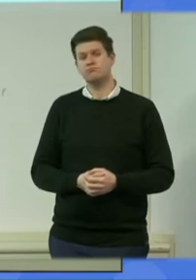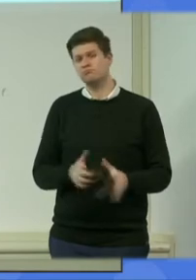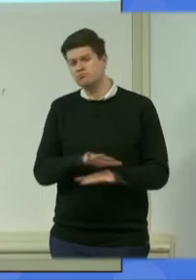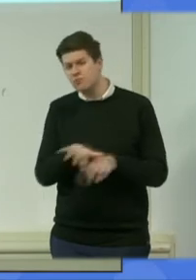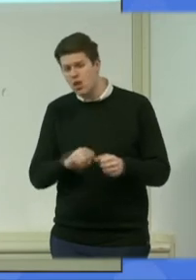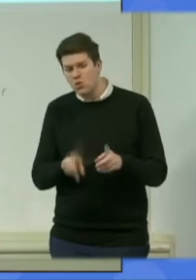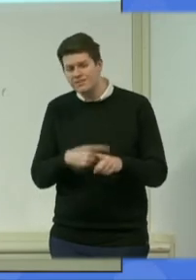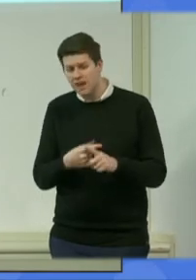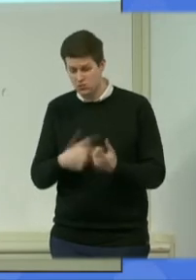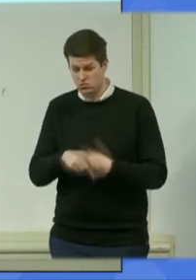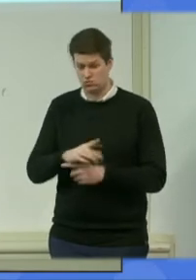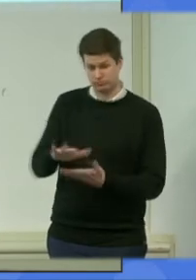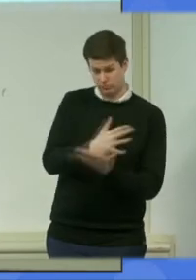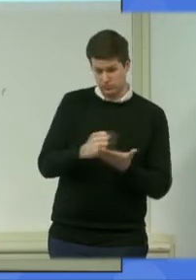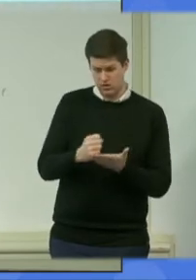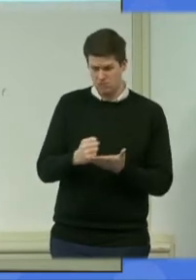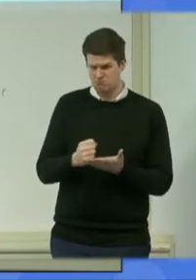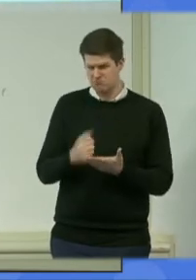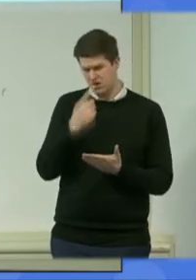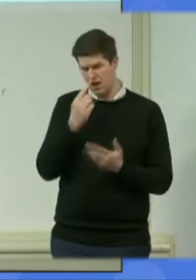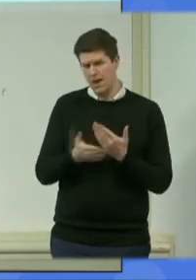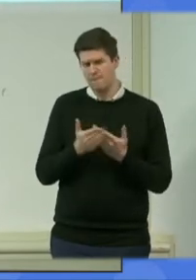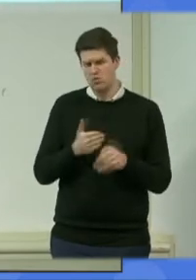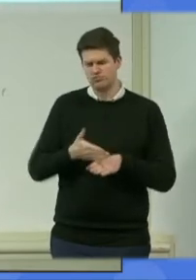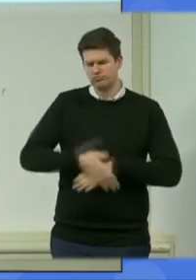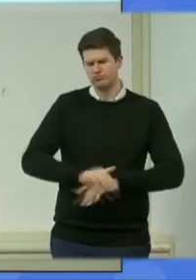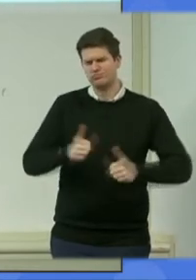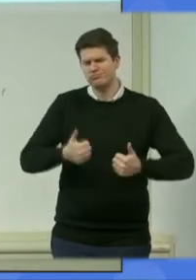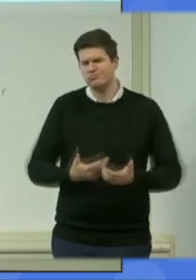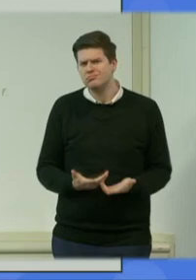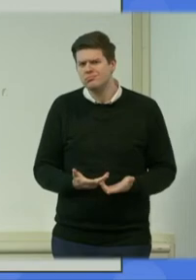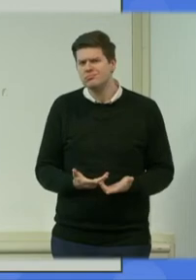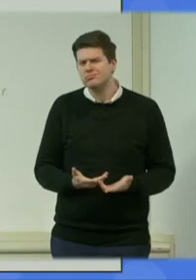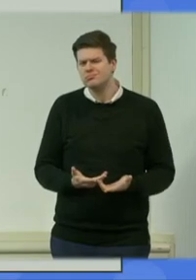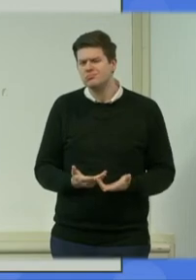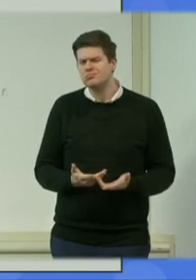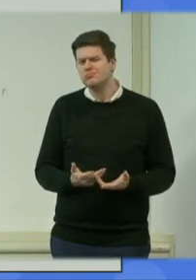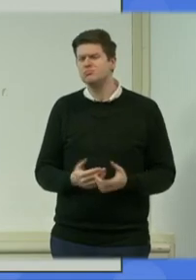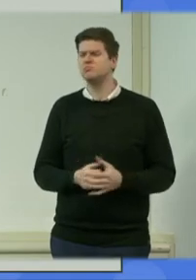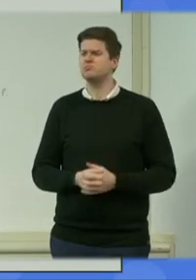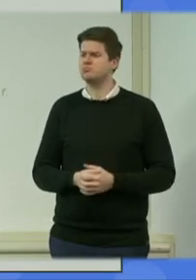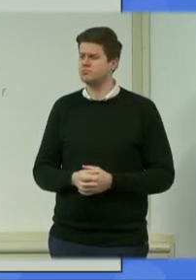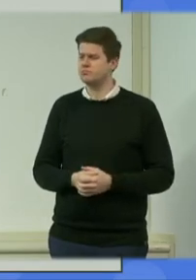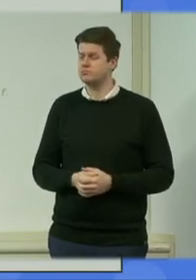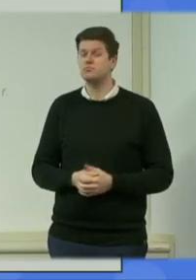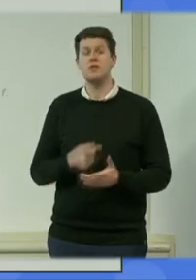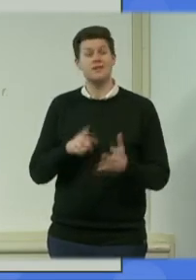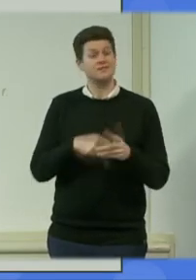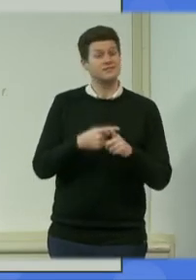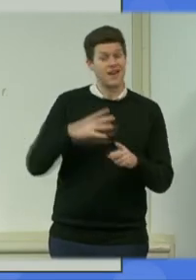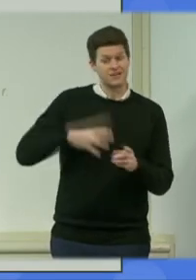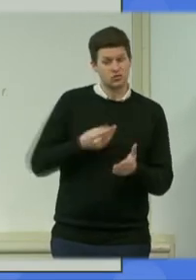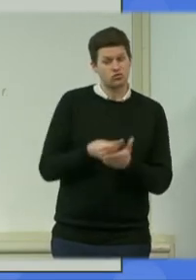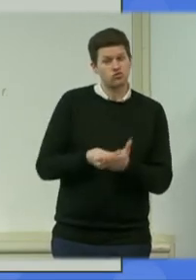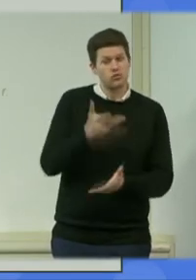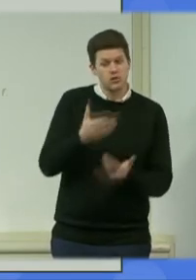there a more efficient, a fairer way to do this? And if we think we need to raise more tax, spend on public services